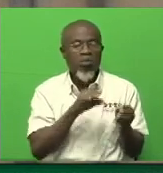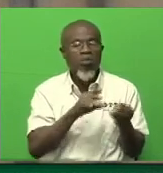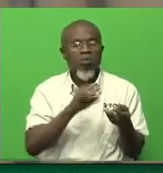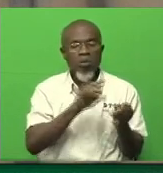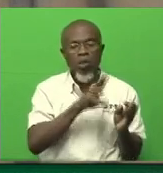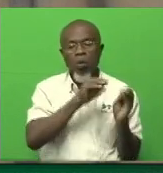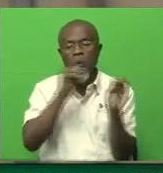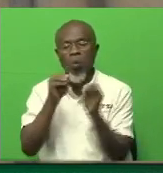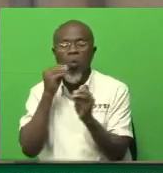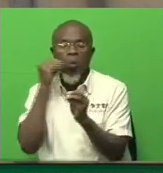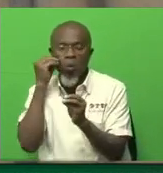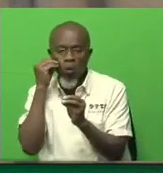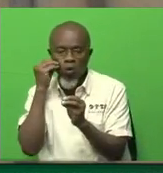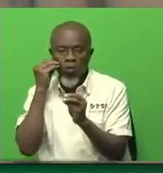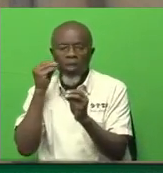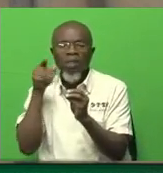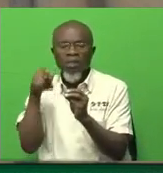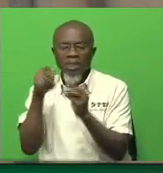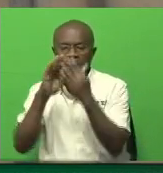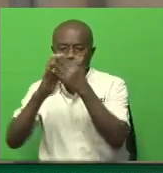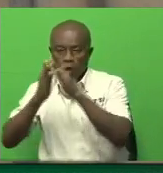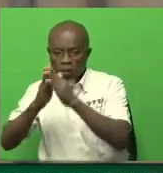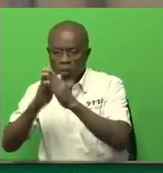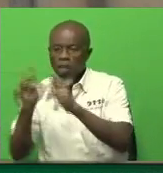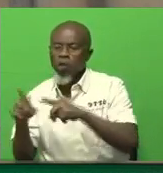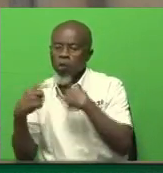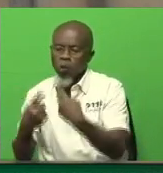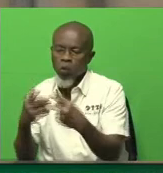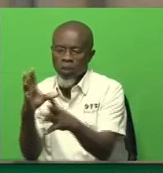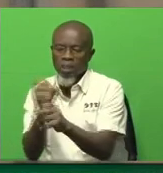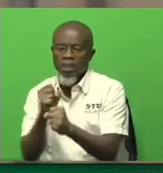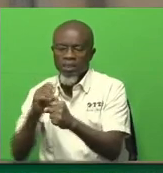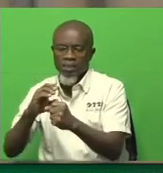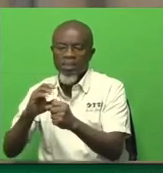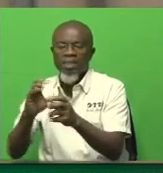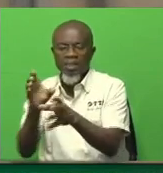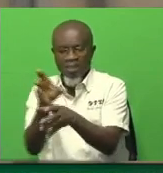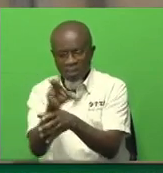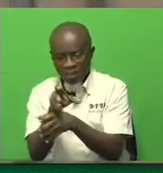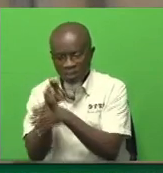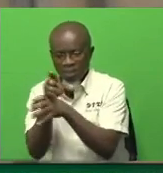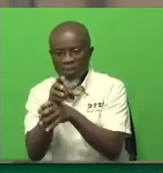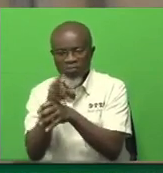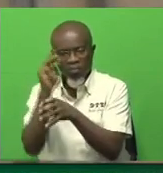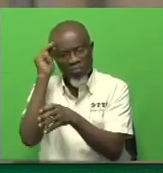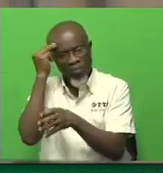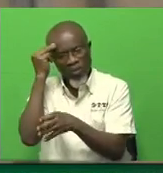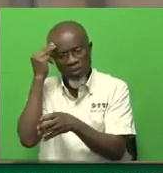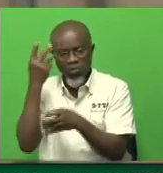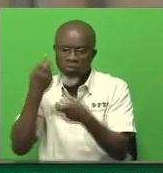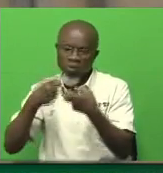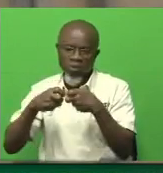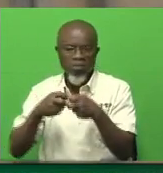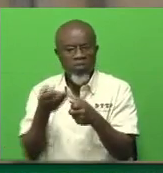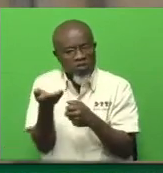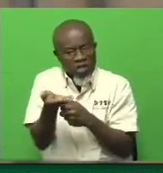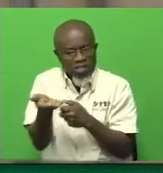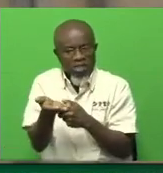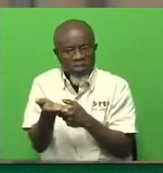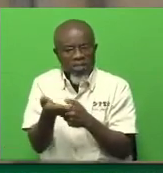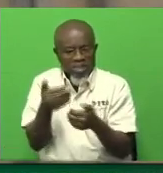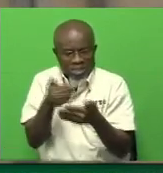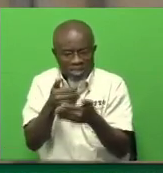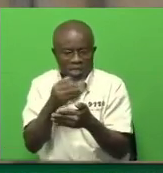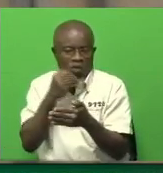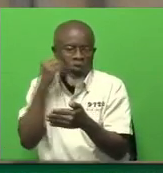where they need to be treated and we need to do more and we recognize that we need to do more so